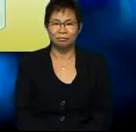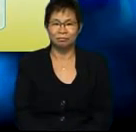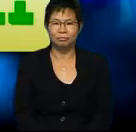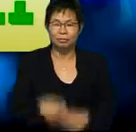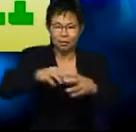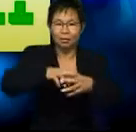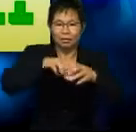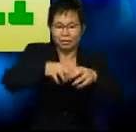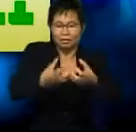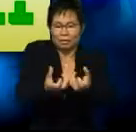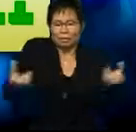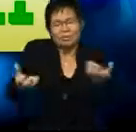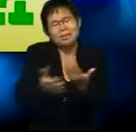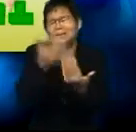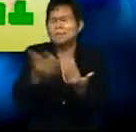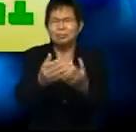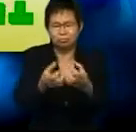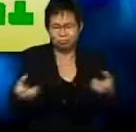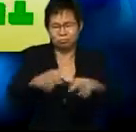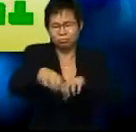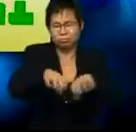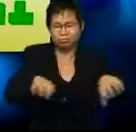They can be separated quite easily.